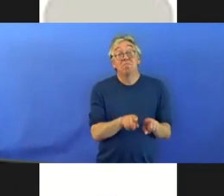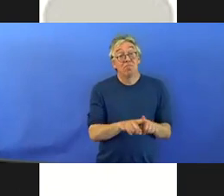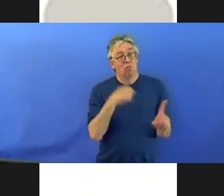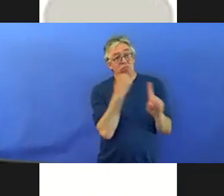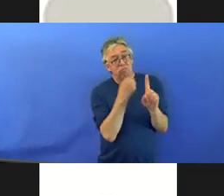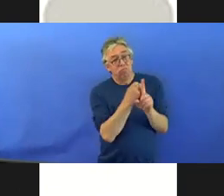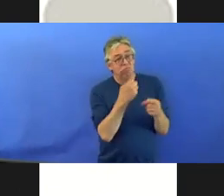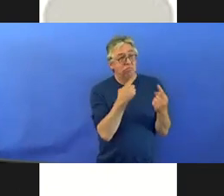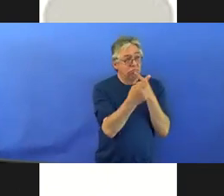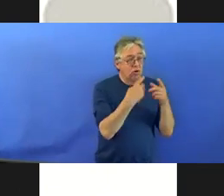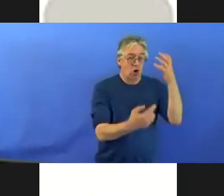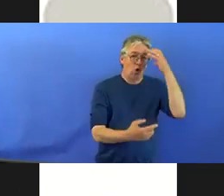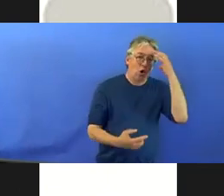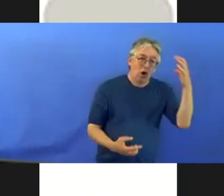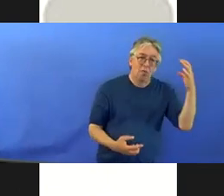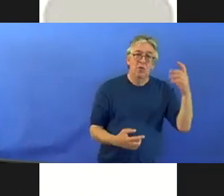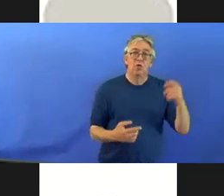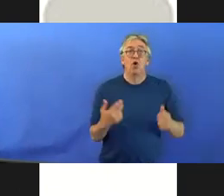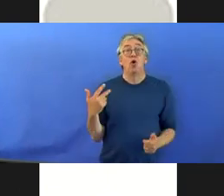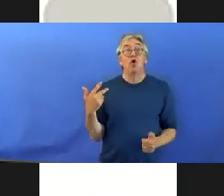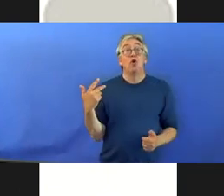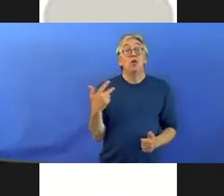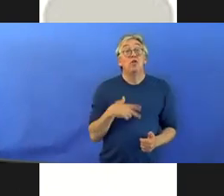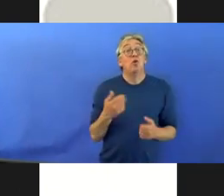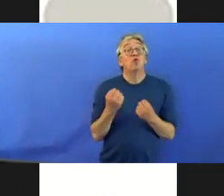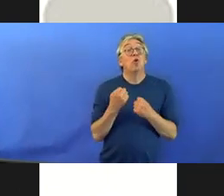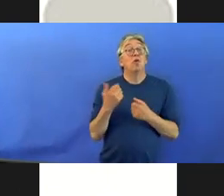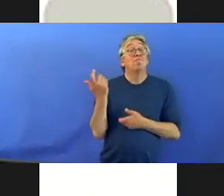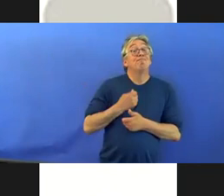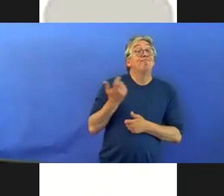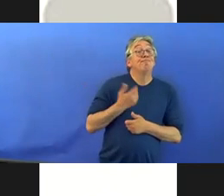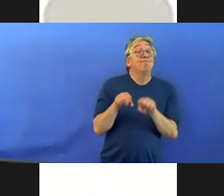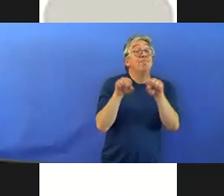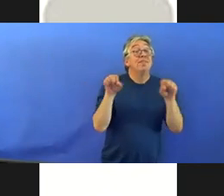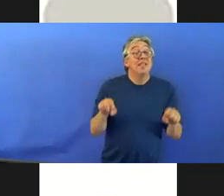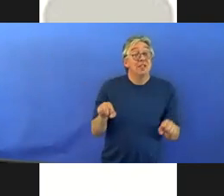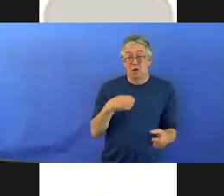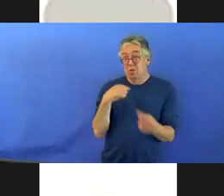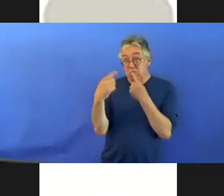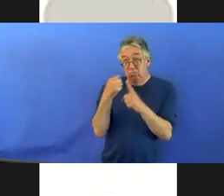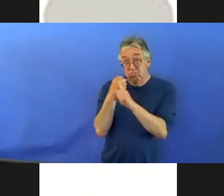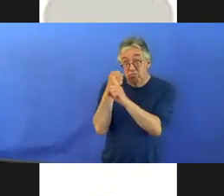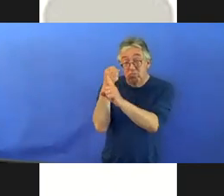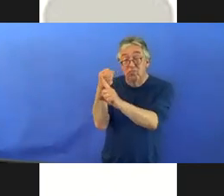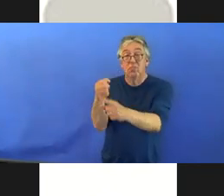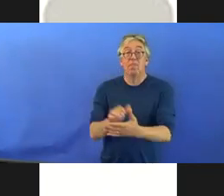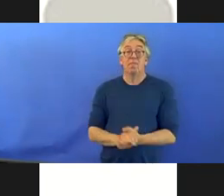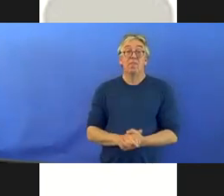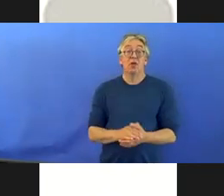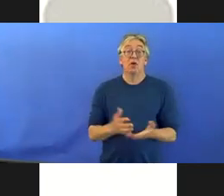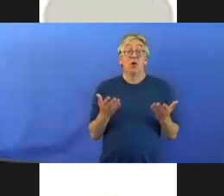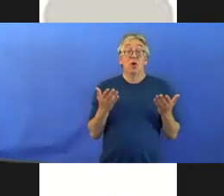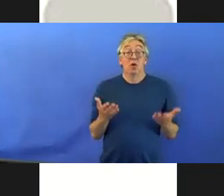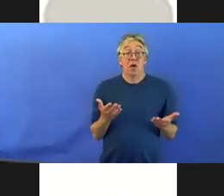security systems have developed in Japan, and 24-hour attendance services are guaranteed in almost